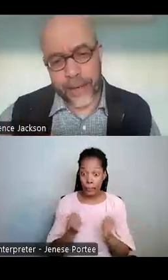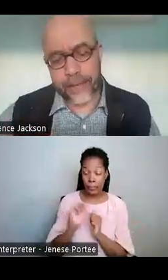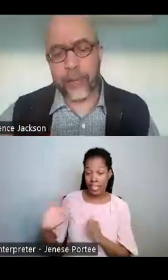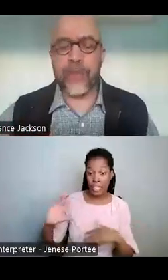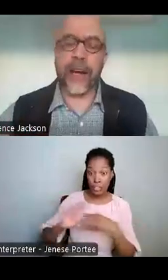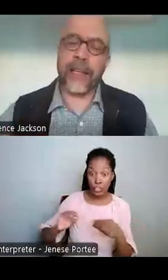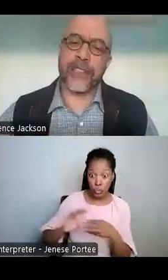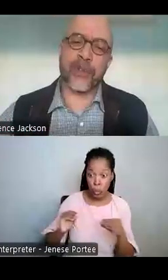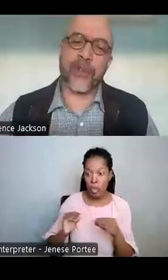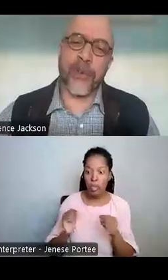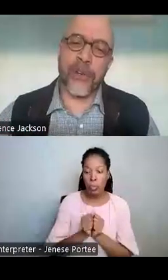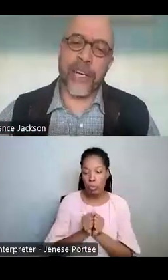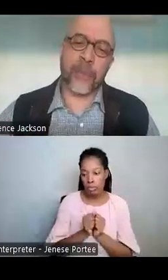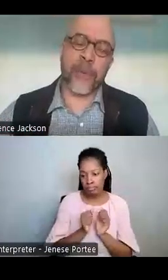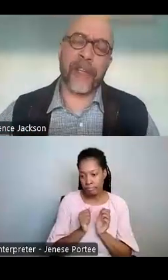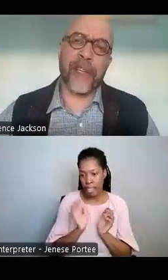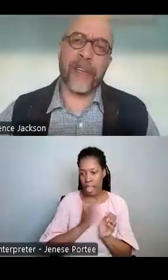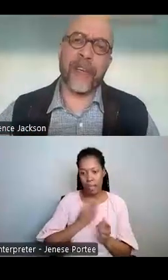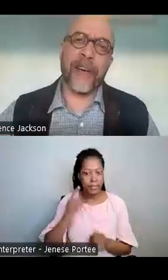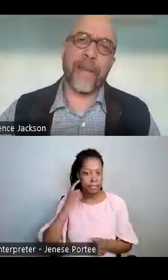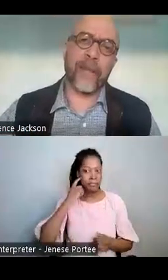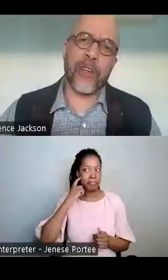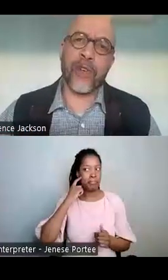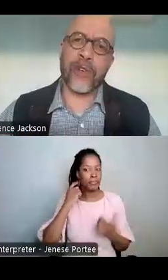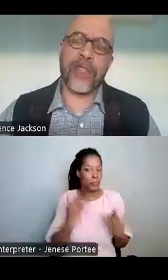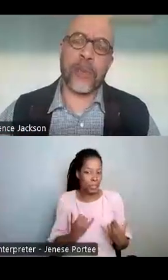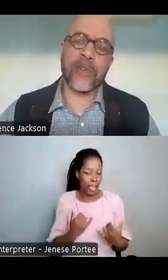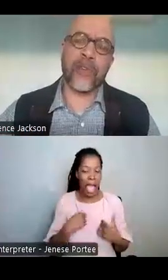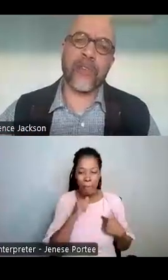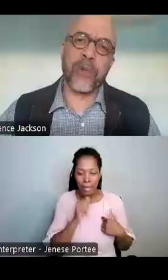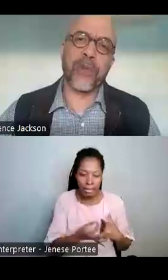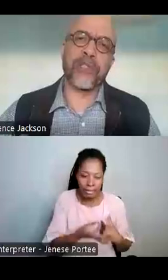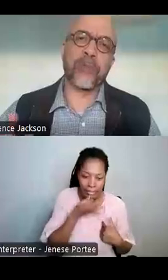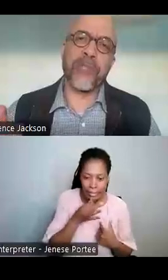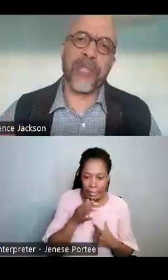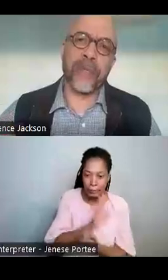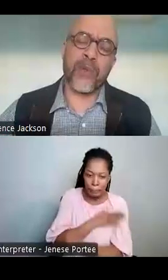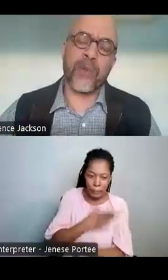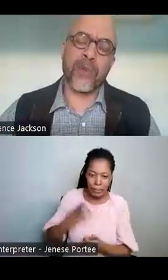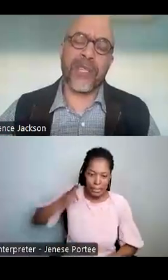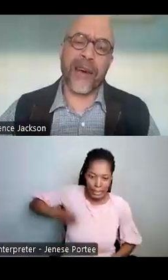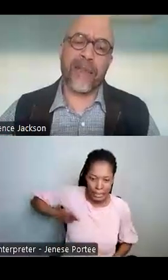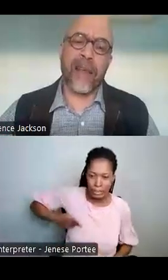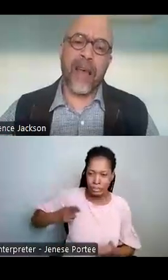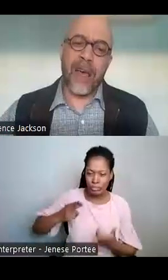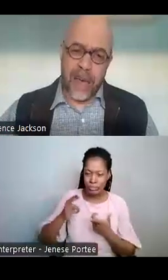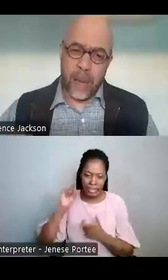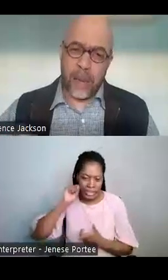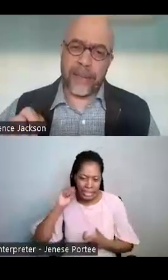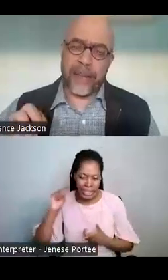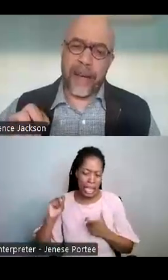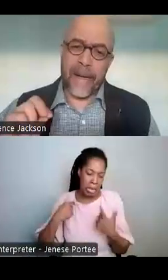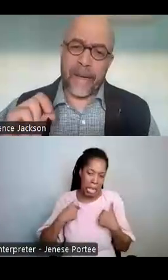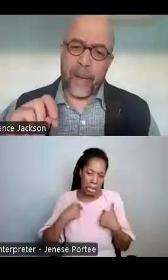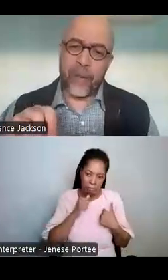an ethnomusicologist or a real expert in, sort of the deep history of musical instruments and musical sound.